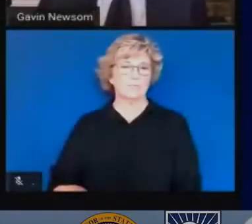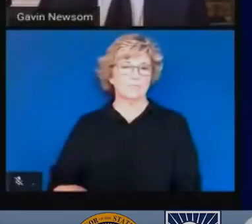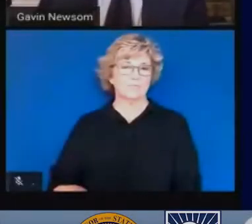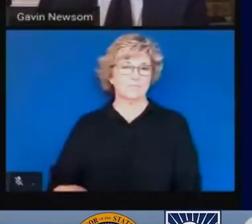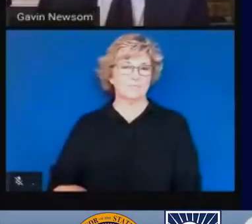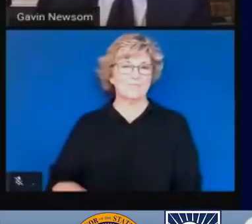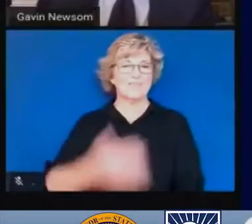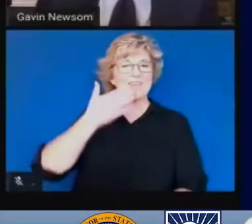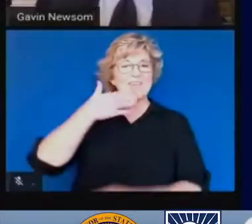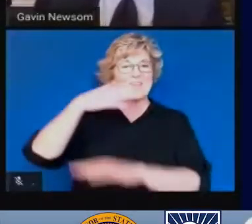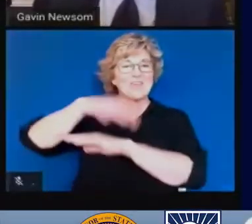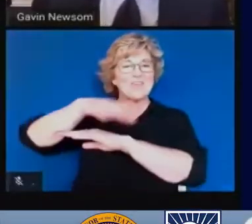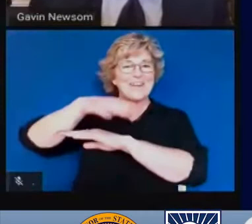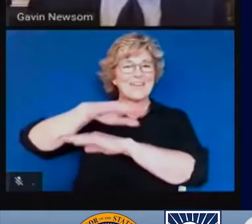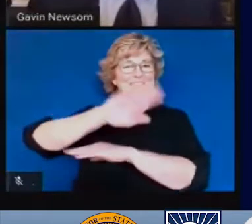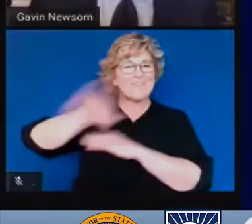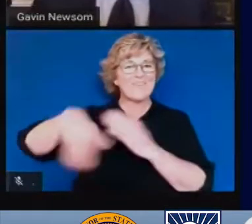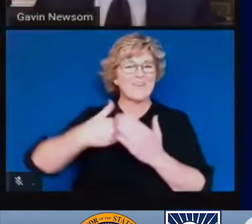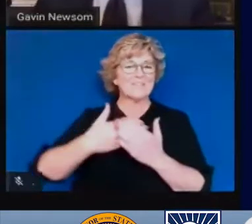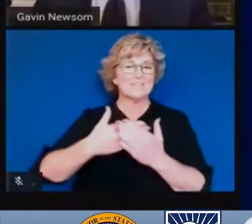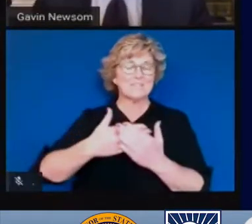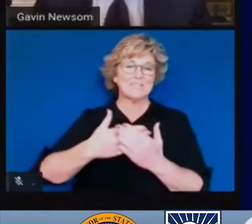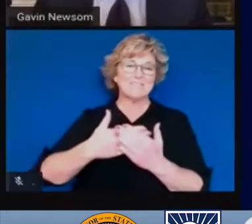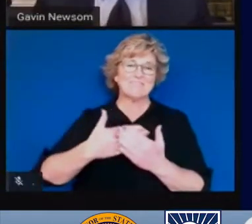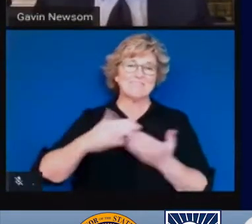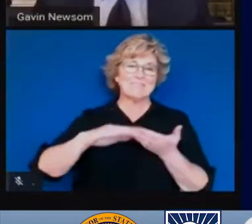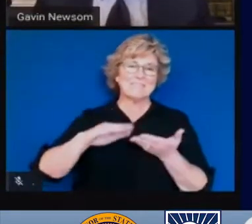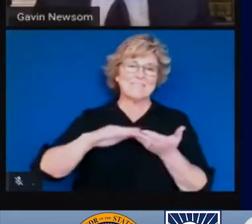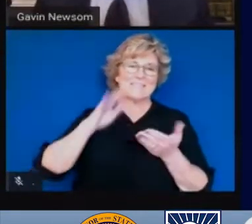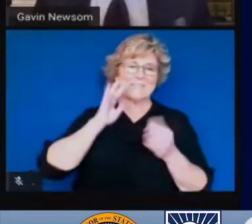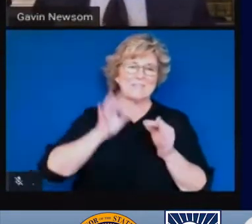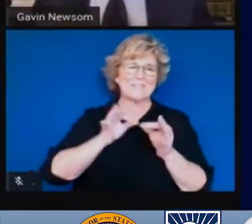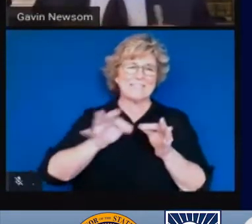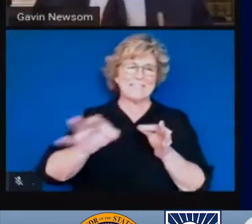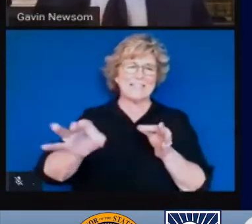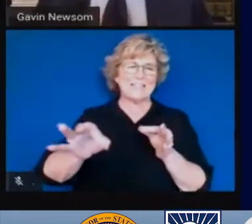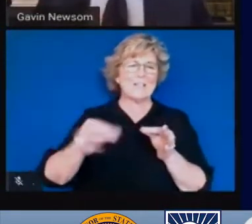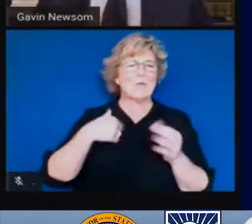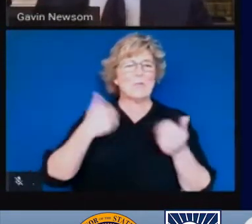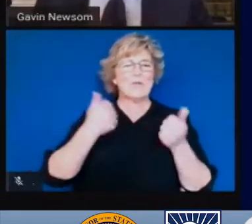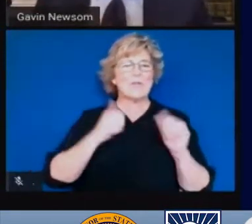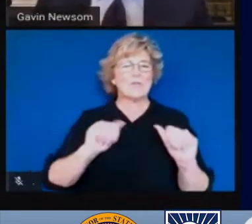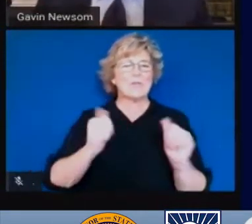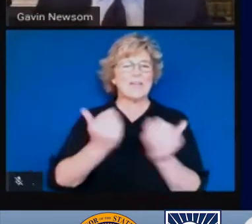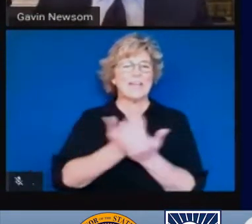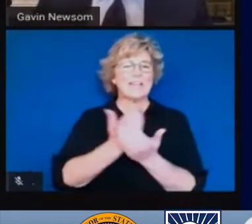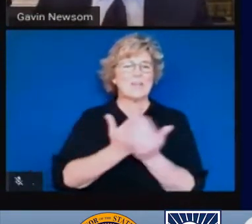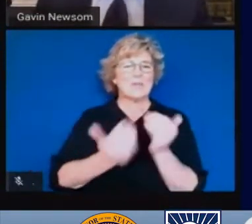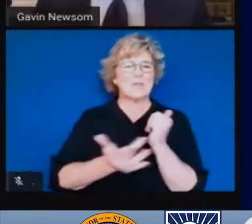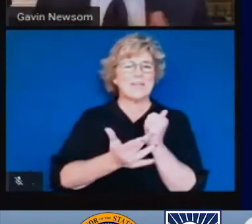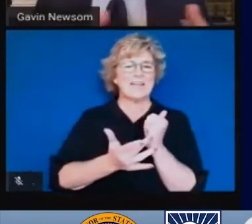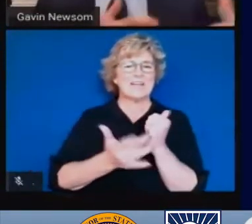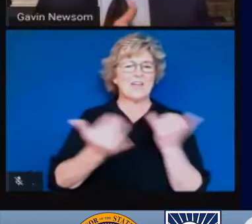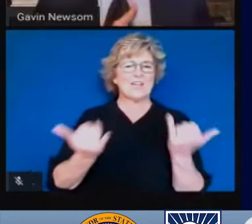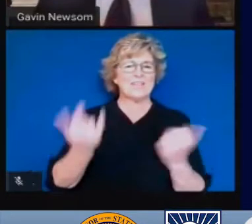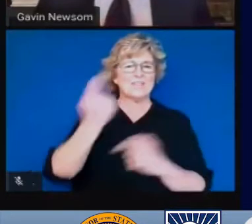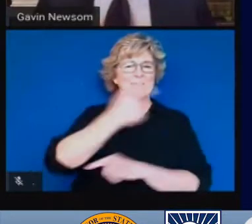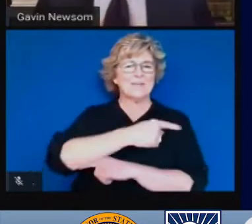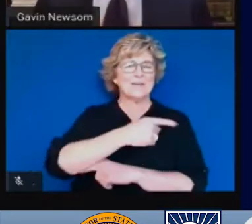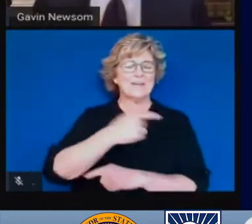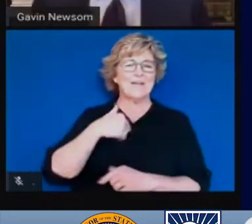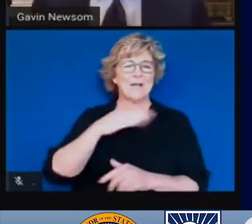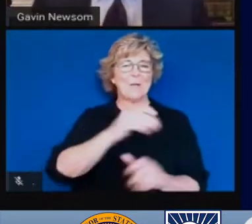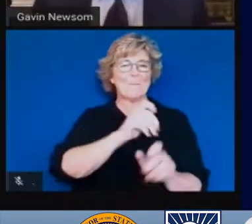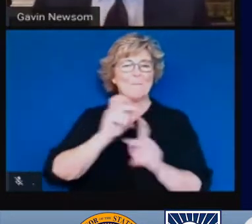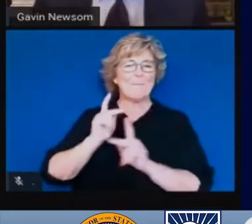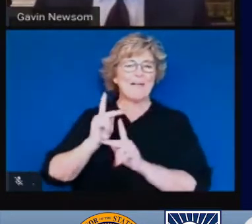Well, good afternoon, everybody, and forgive a little bit of the delay. We're trying out some new technology today. I'm back in